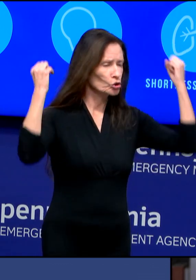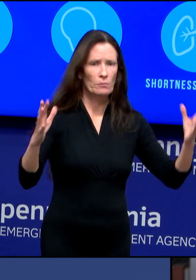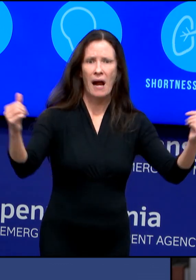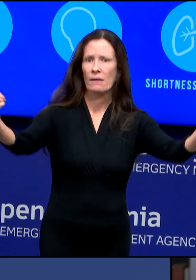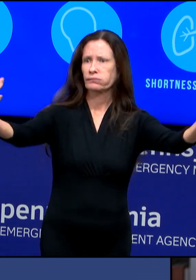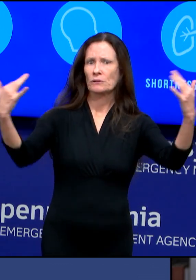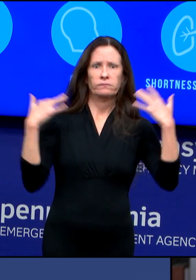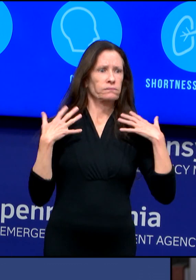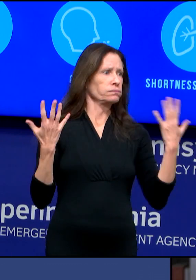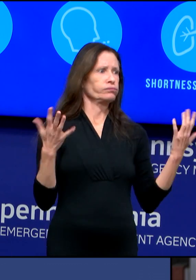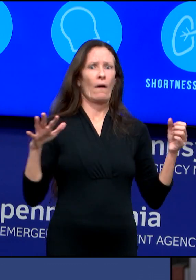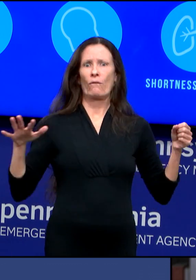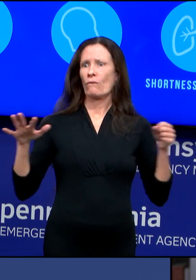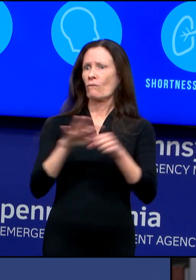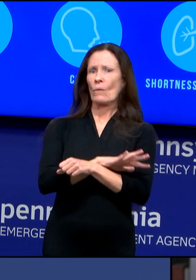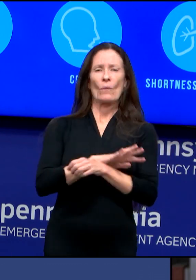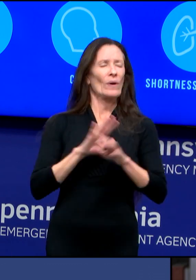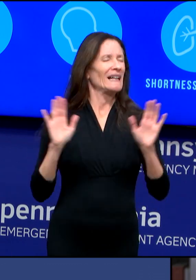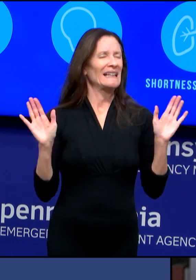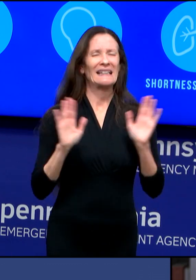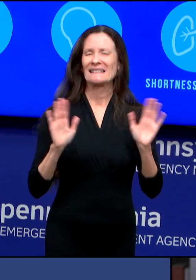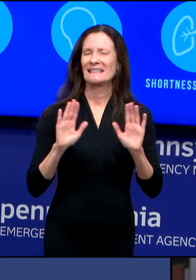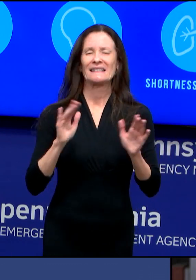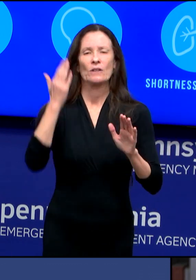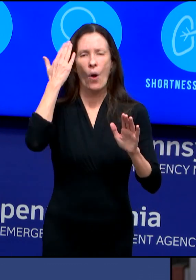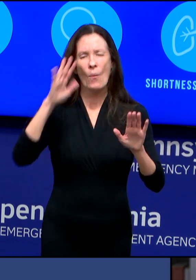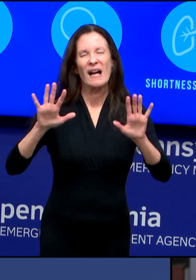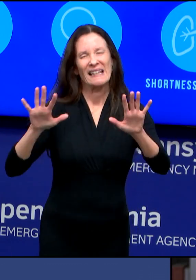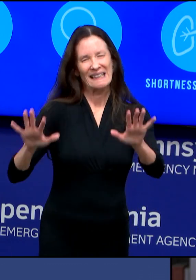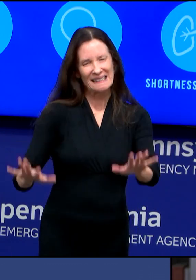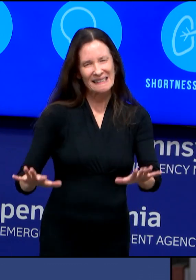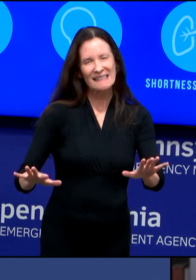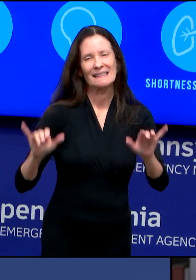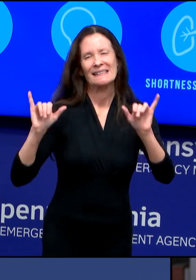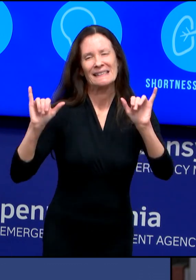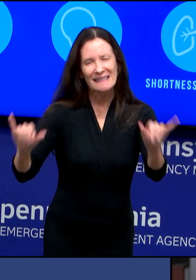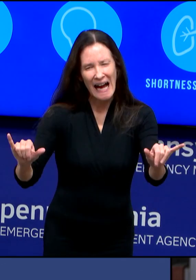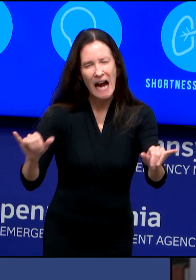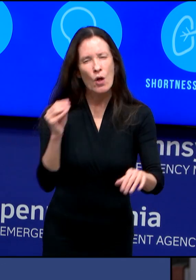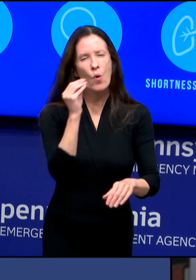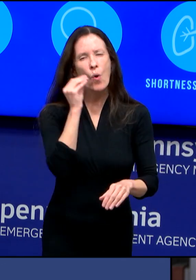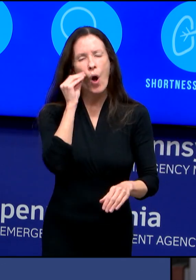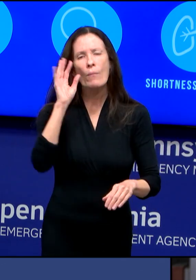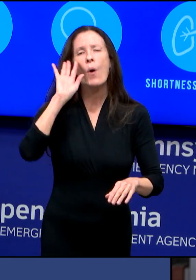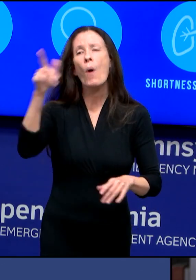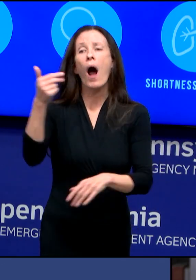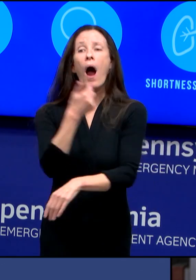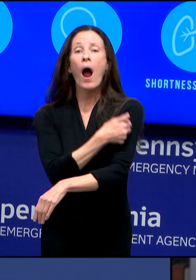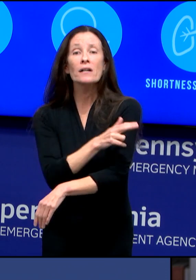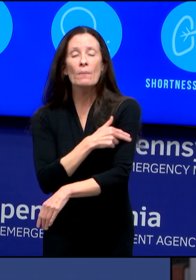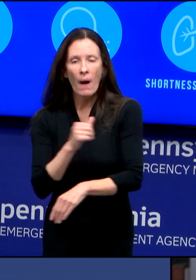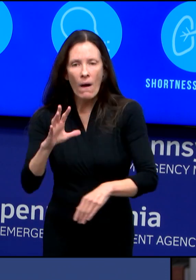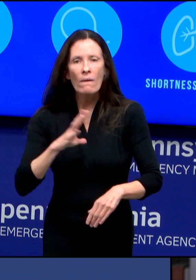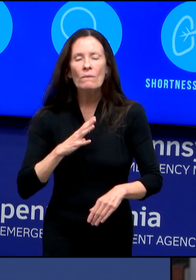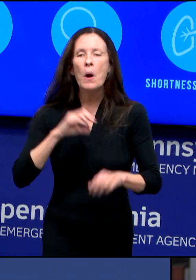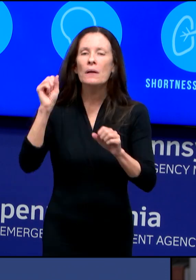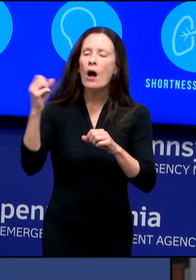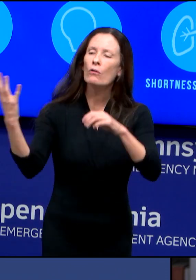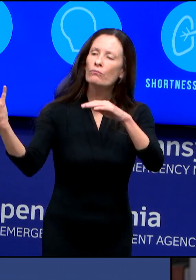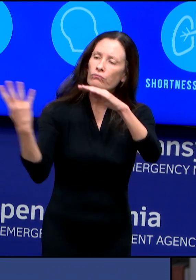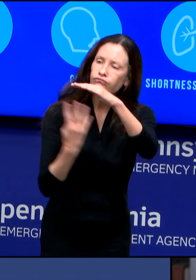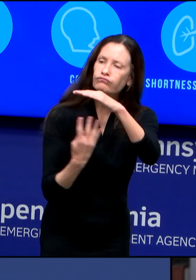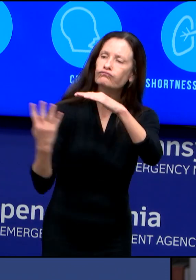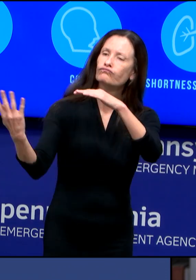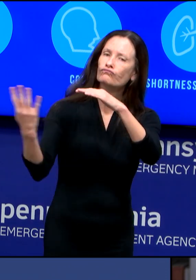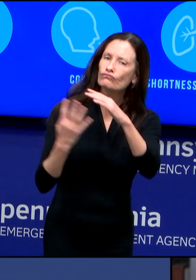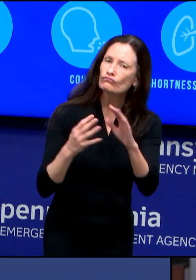answer is absolutely yes. We want more beds. We're doing everything we can to get more protective equipment, ventilators, the things that doctors